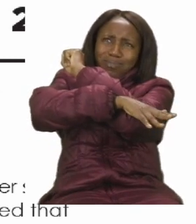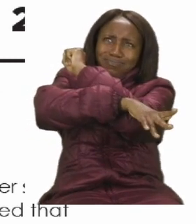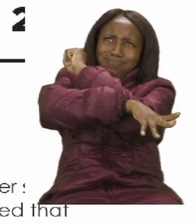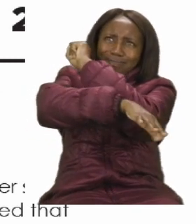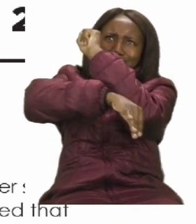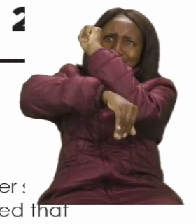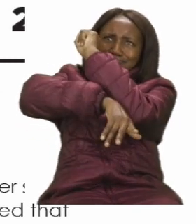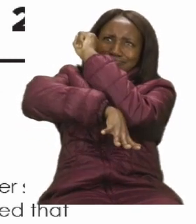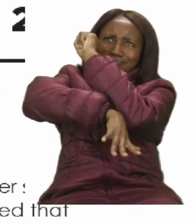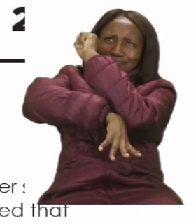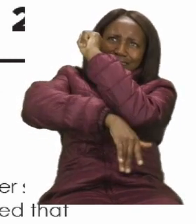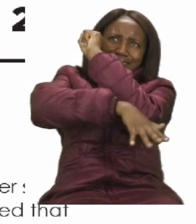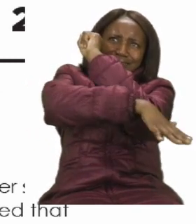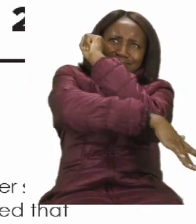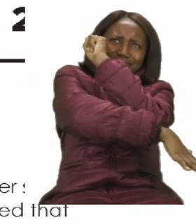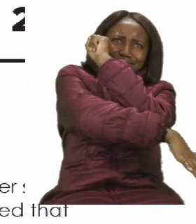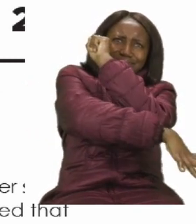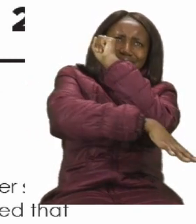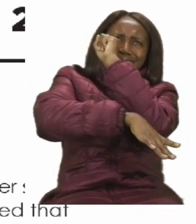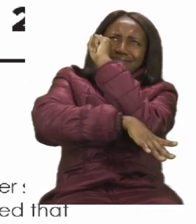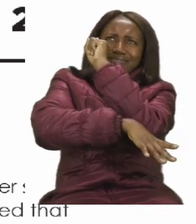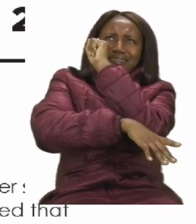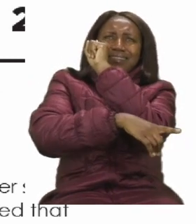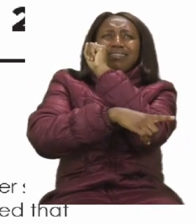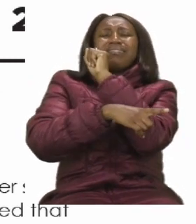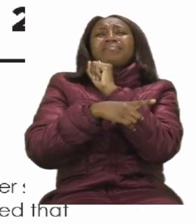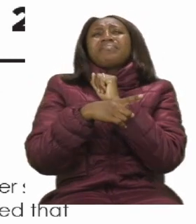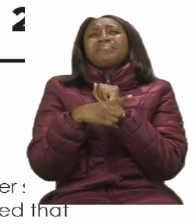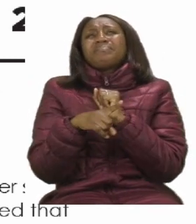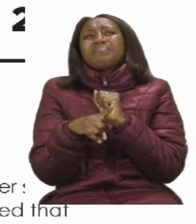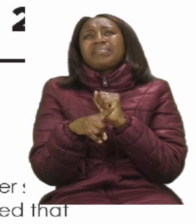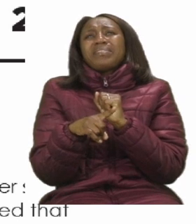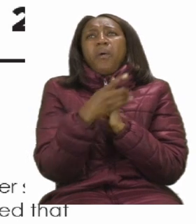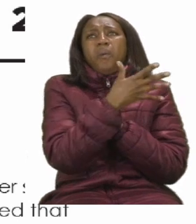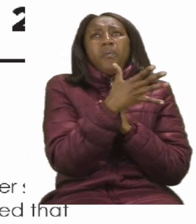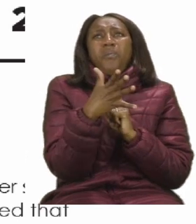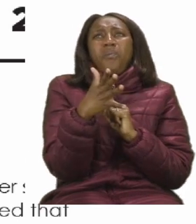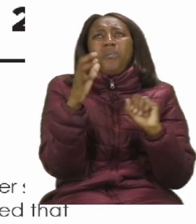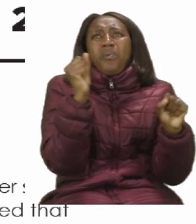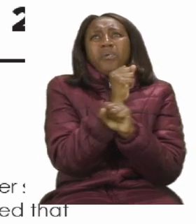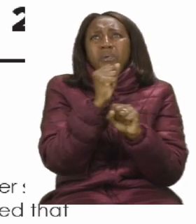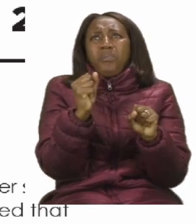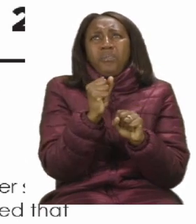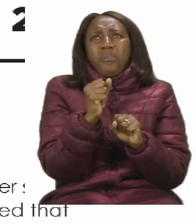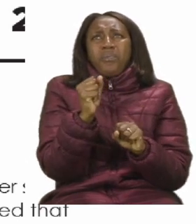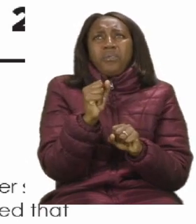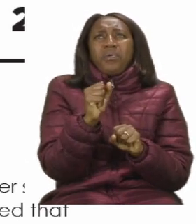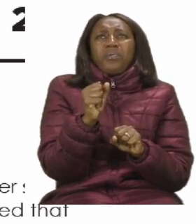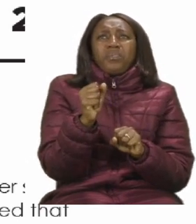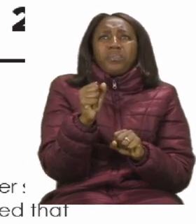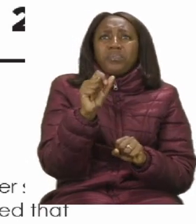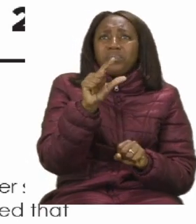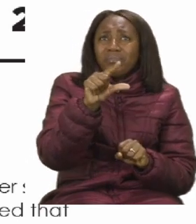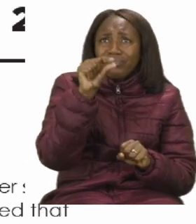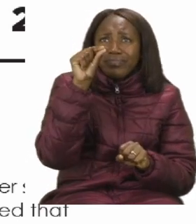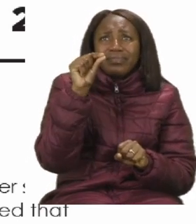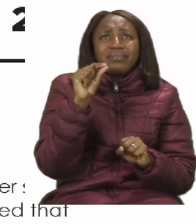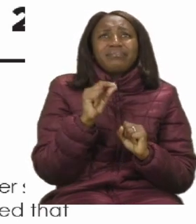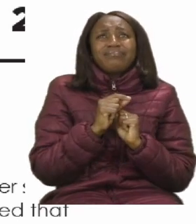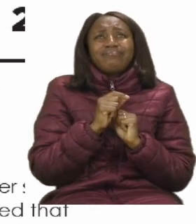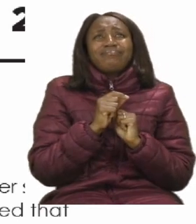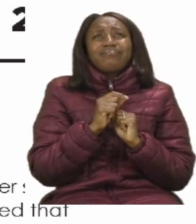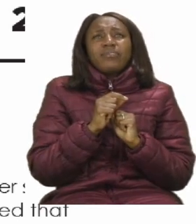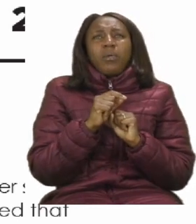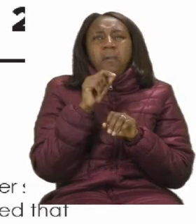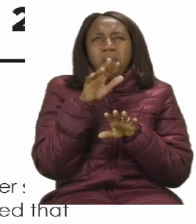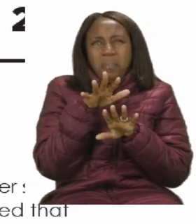roots. They were too shallow to find water in the hot sand.